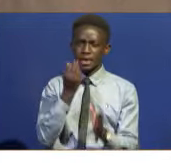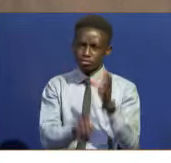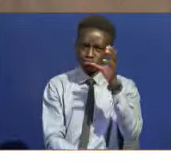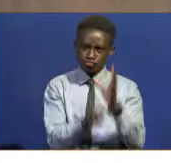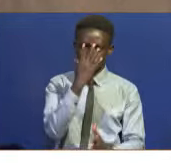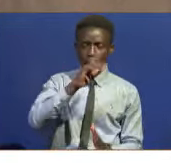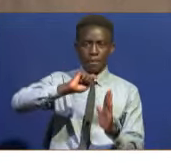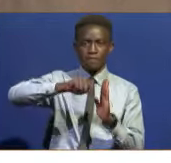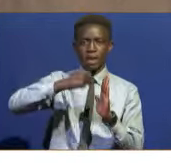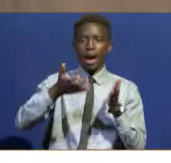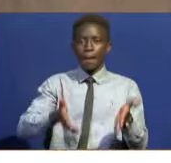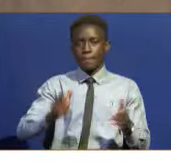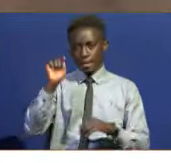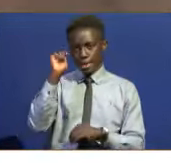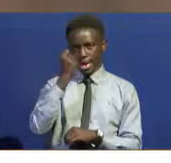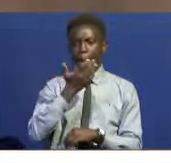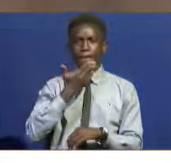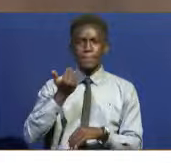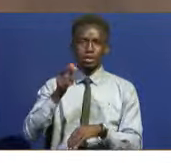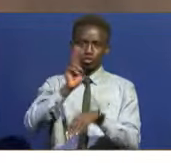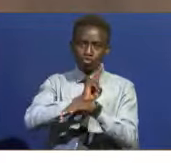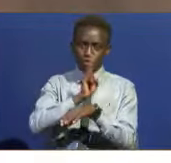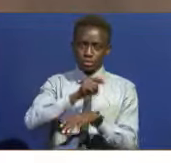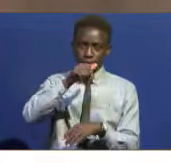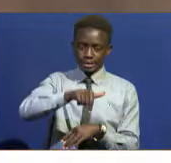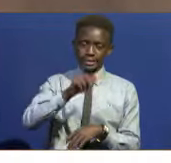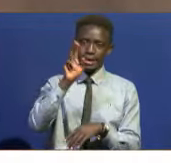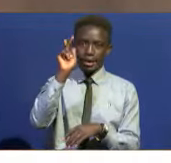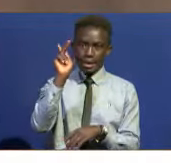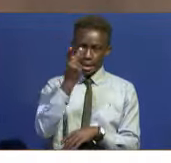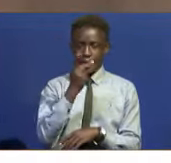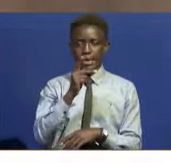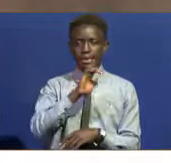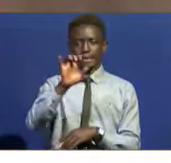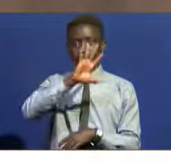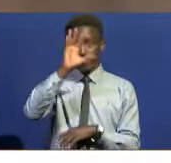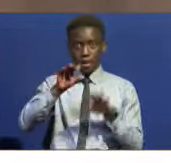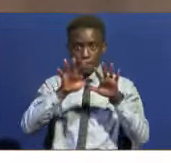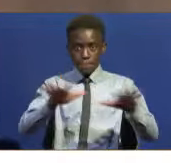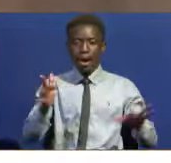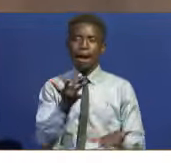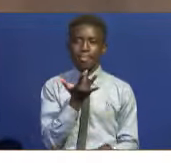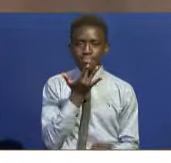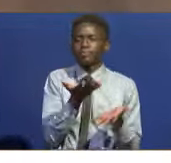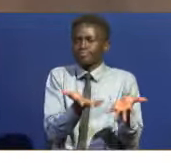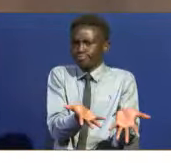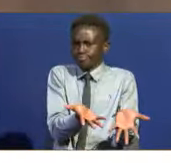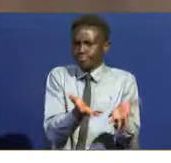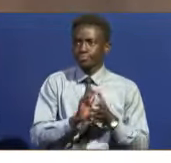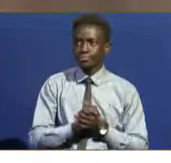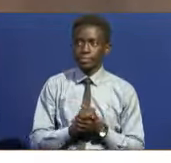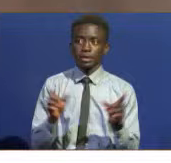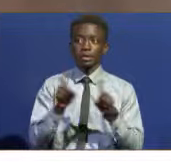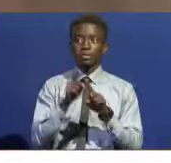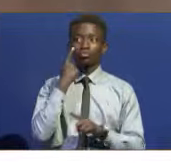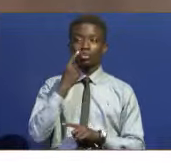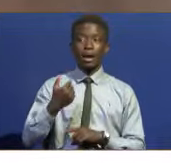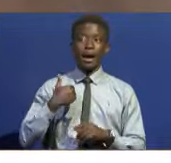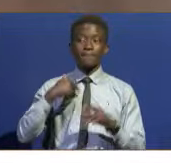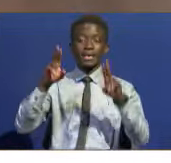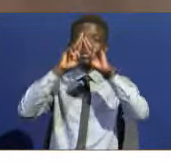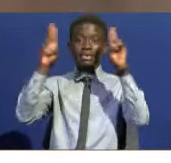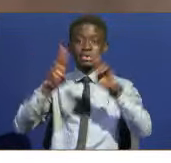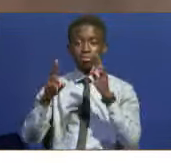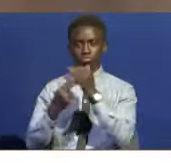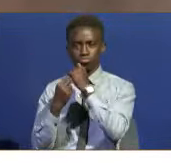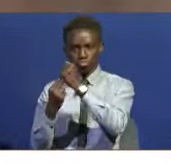Kenyan and the East African market. To provide effective and affordable healthcare to our citizens, international partnerships need to